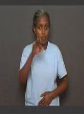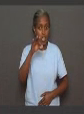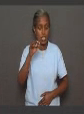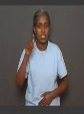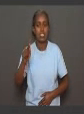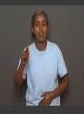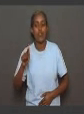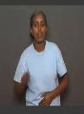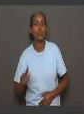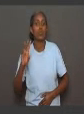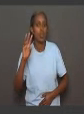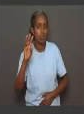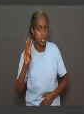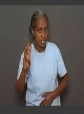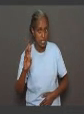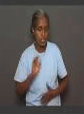of 6.